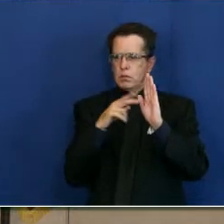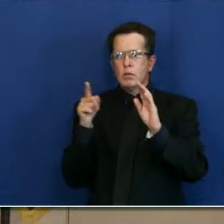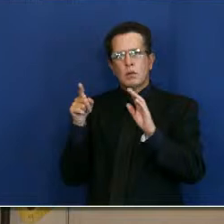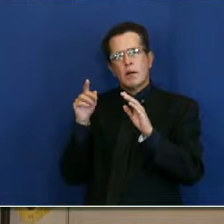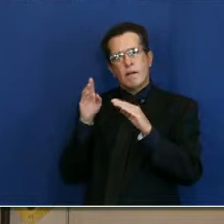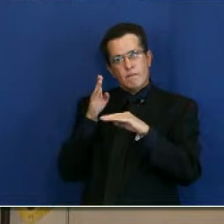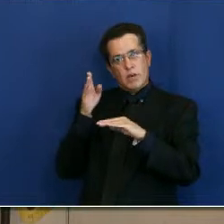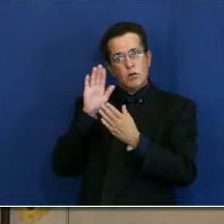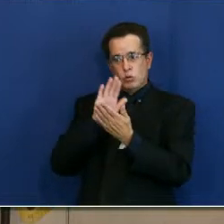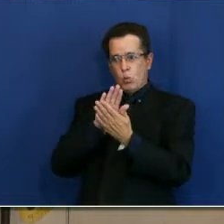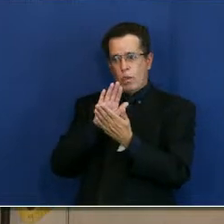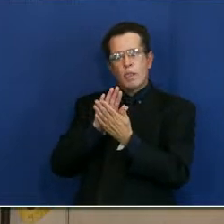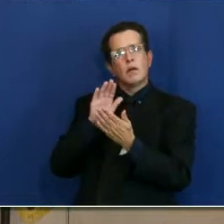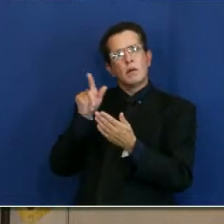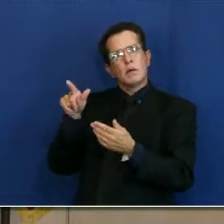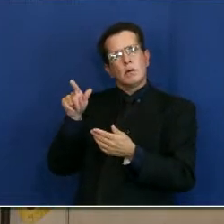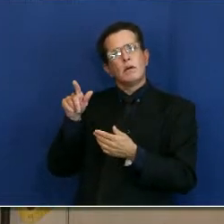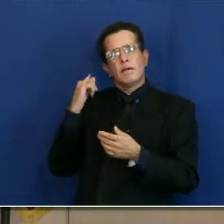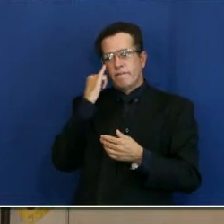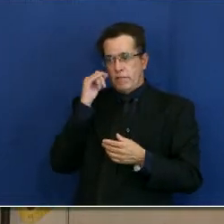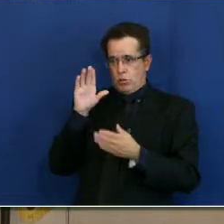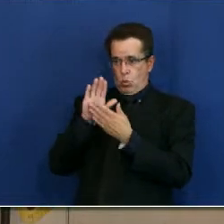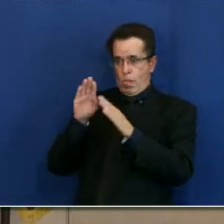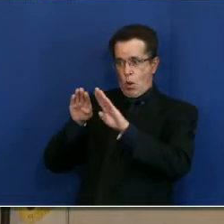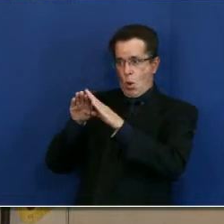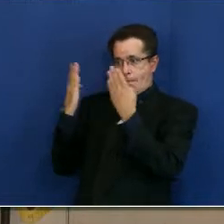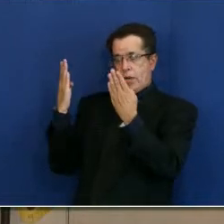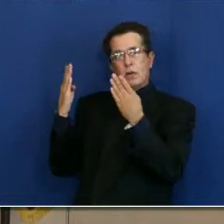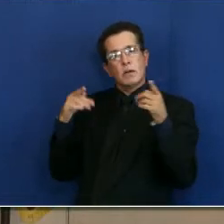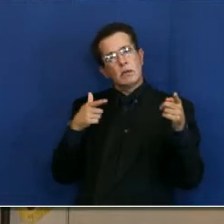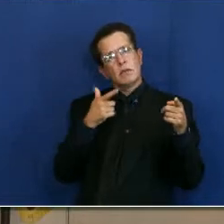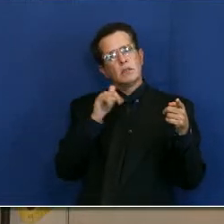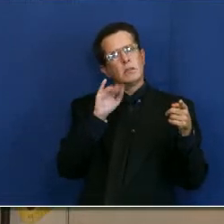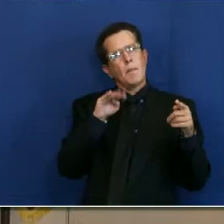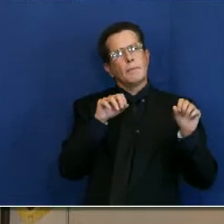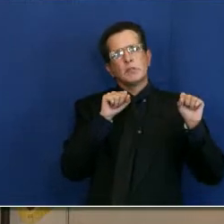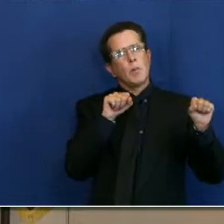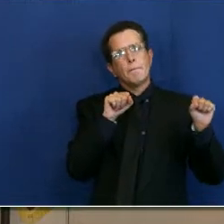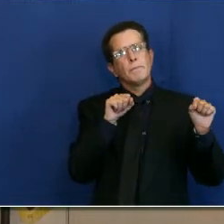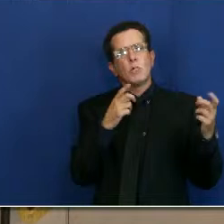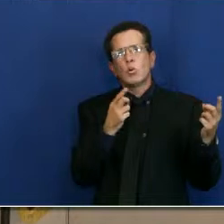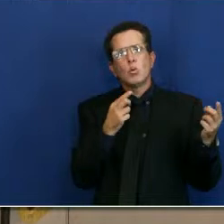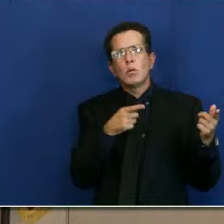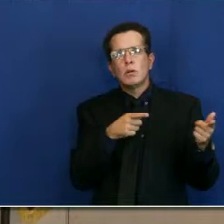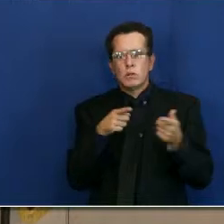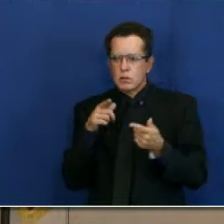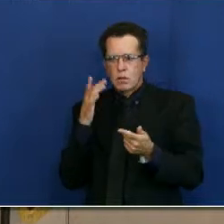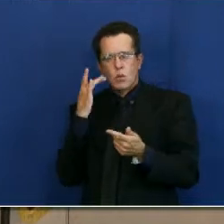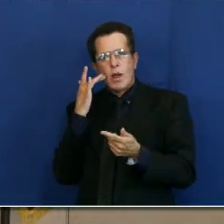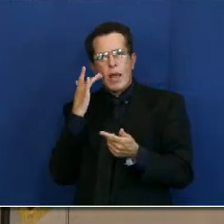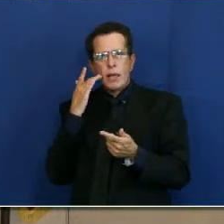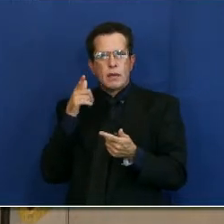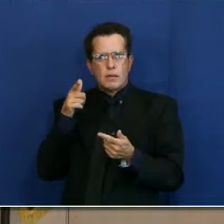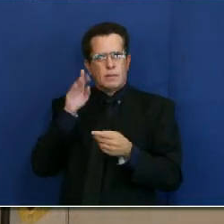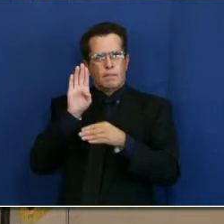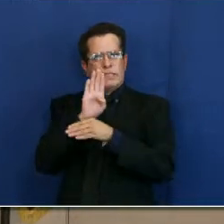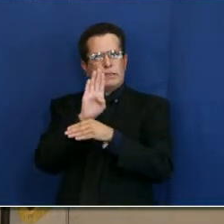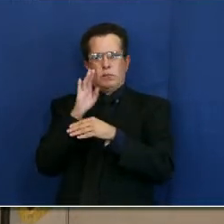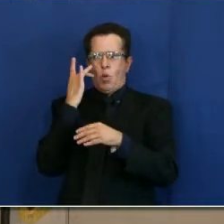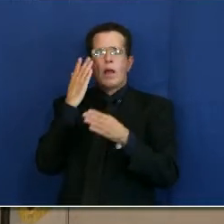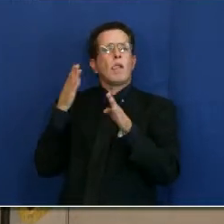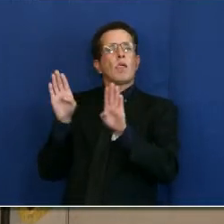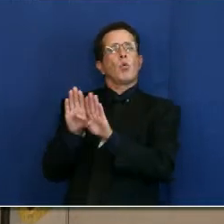off this watch list, that these businesses do not, if schools are open, why do these businesses need to remain